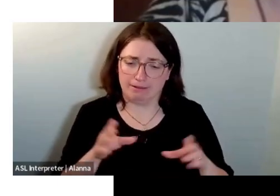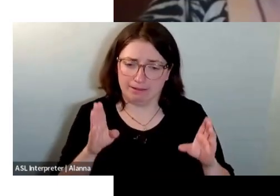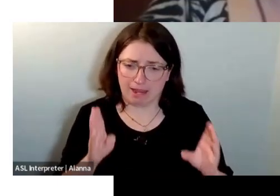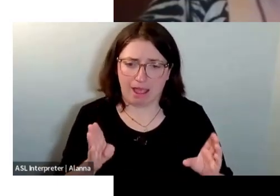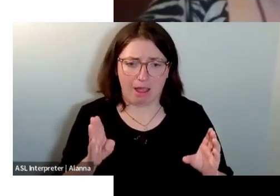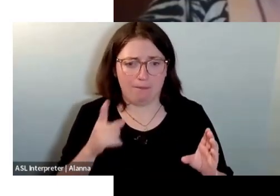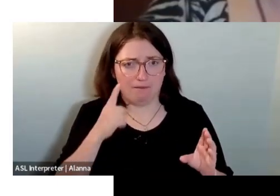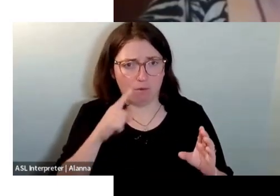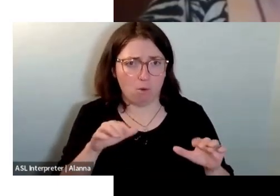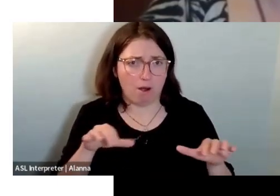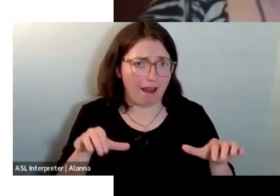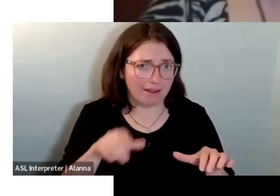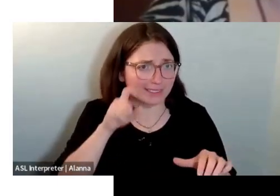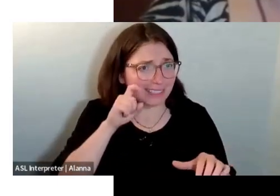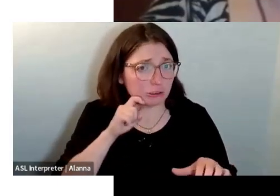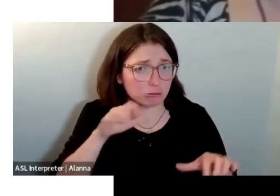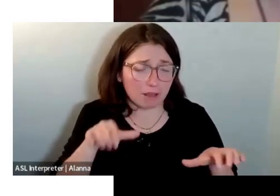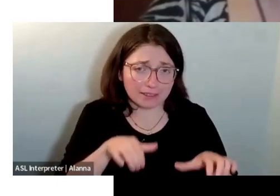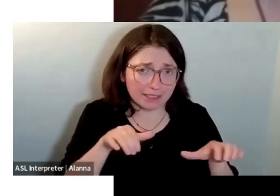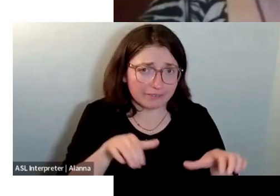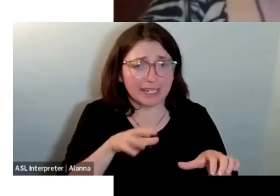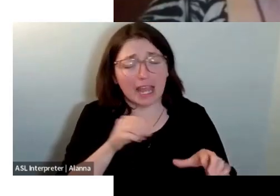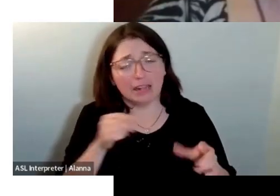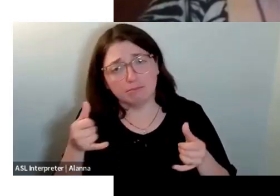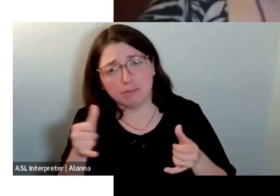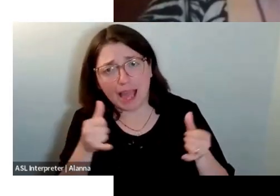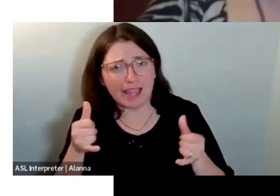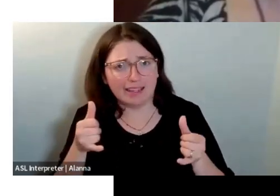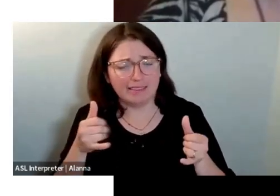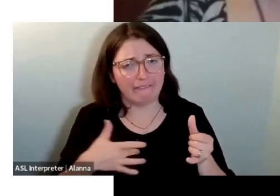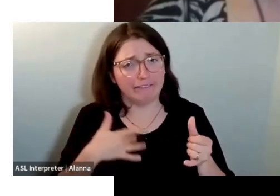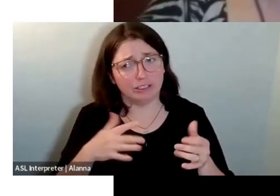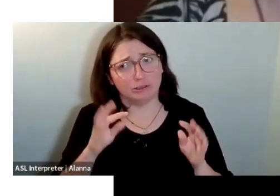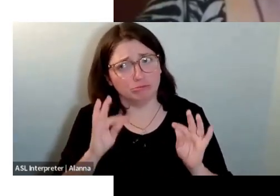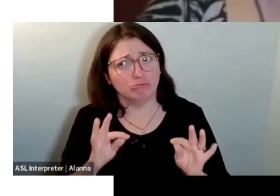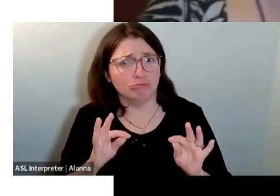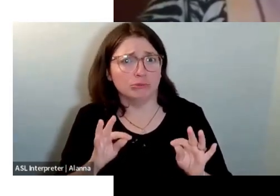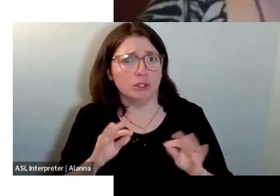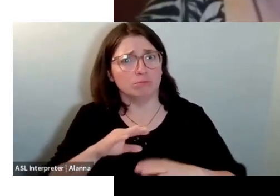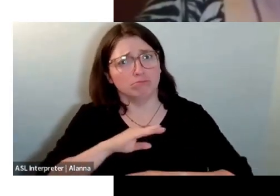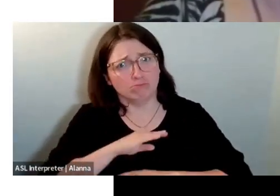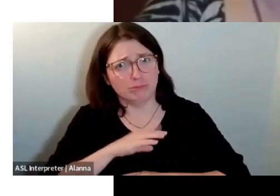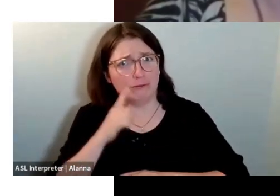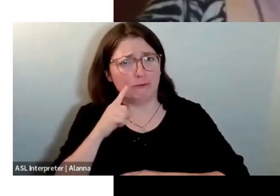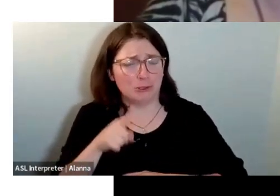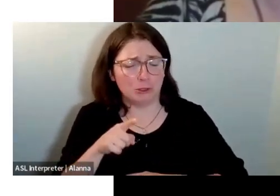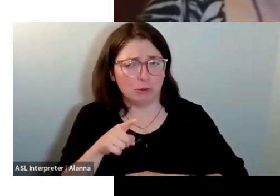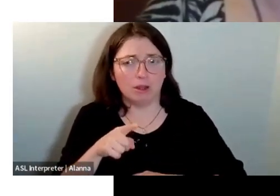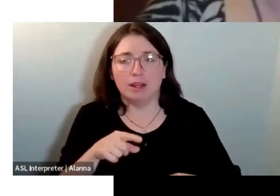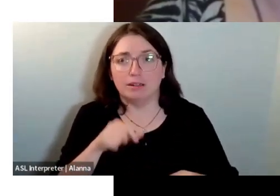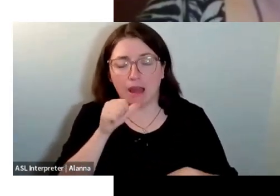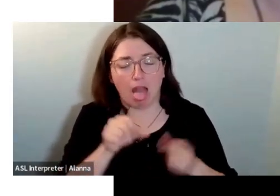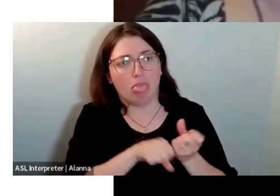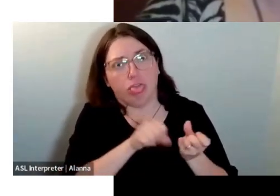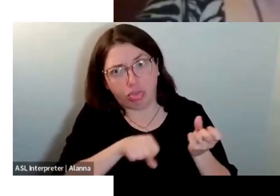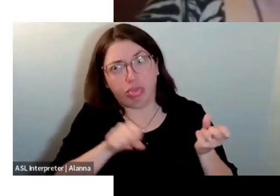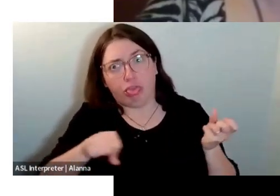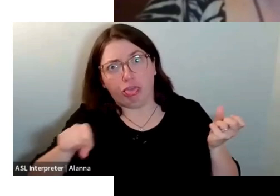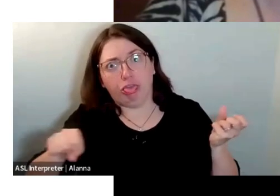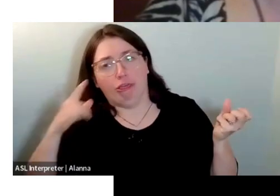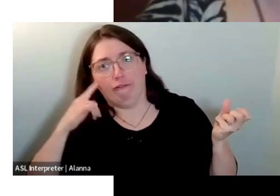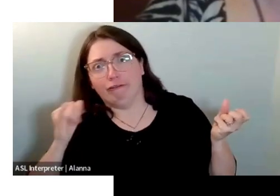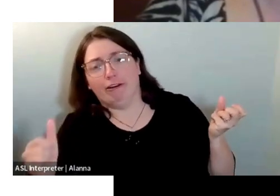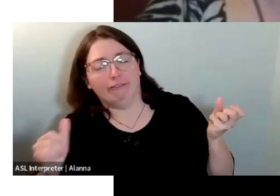reasonable for you. Not having a marathon session. So little moments of